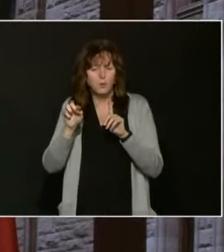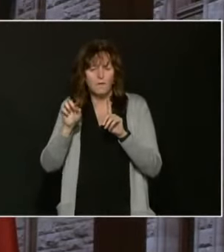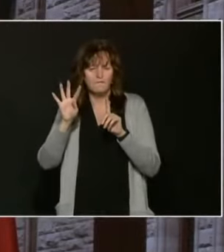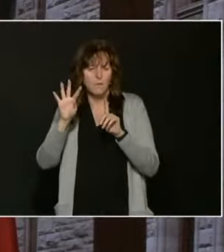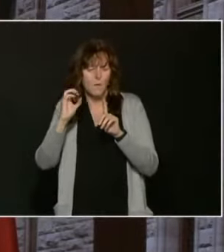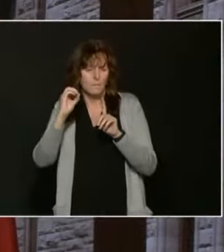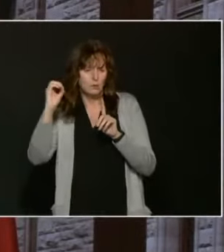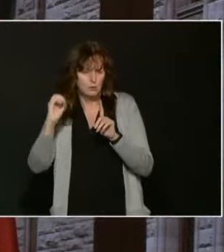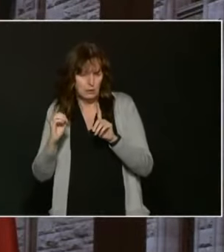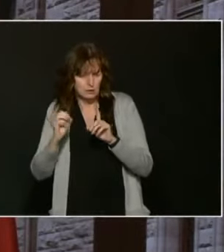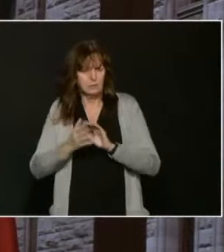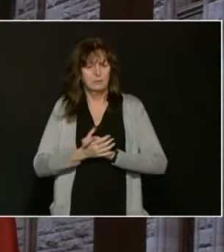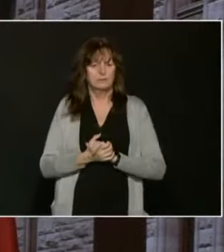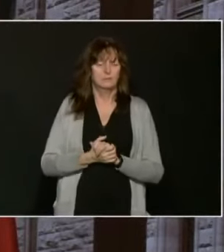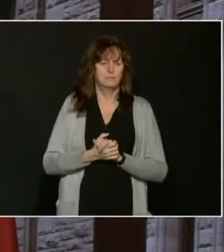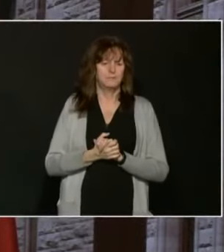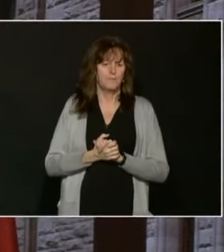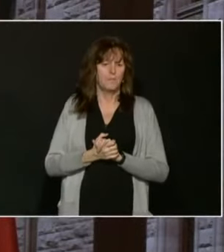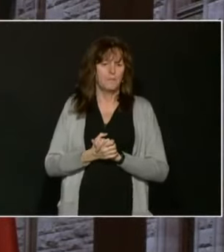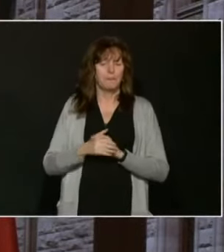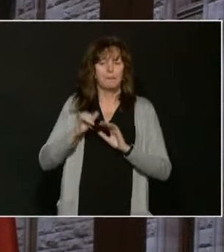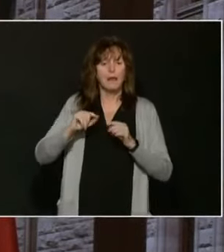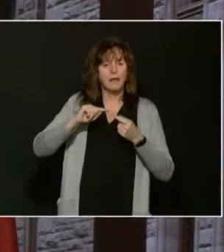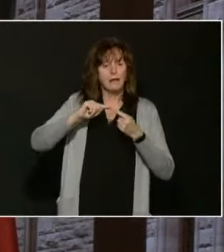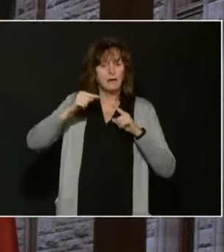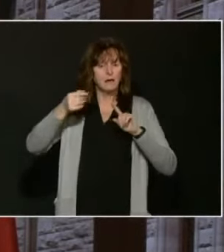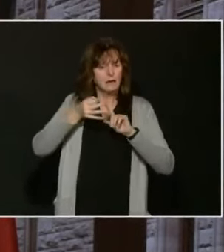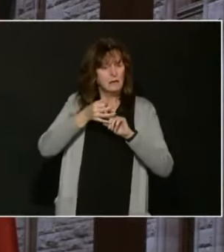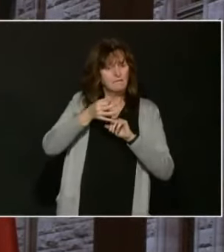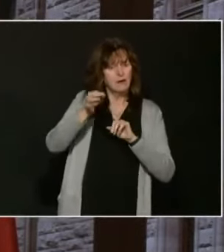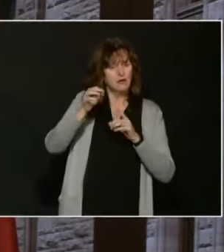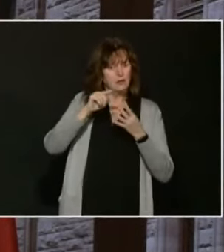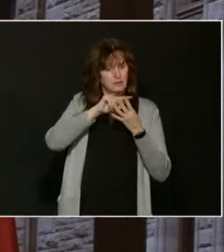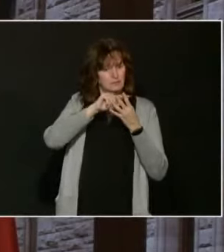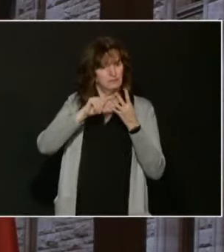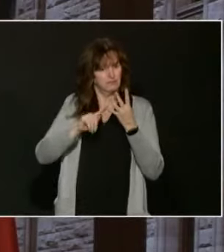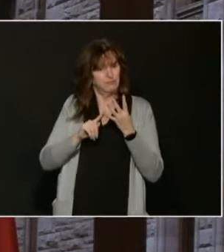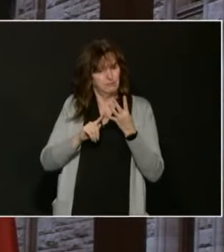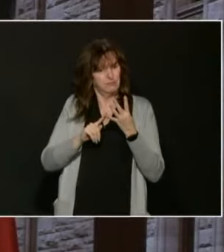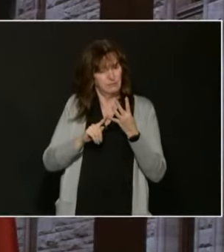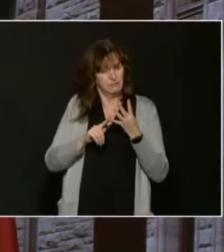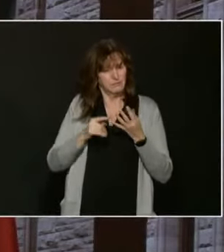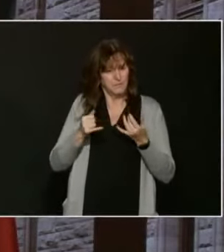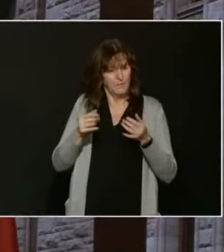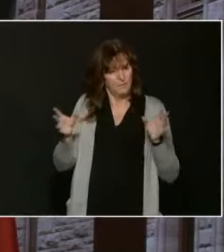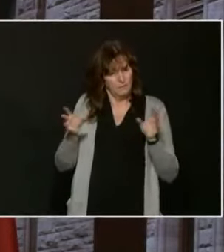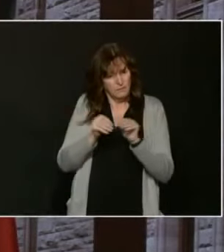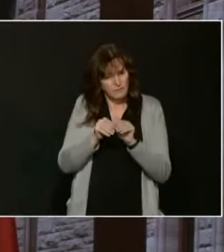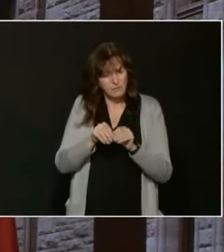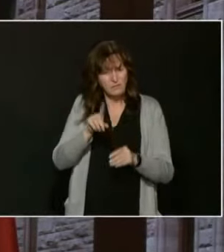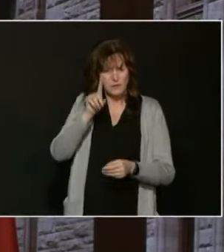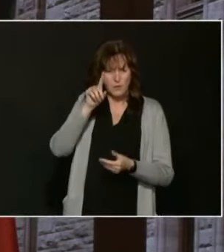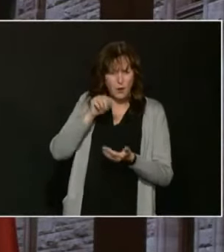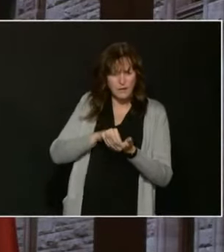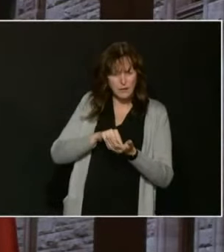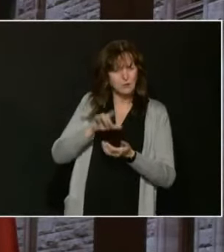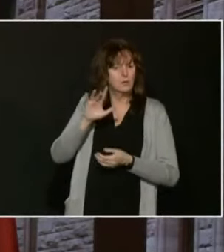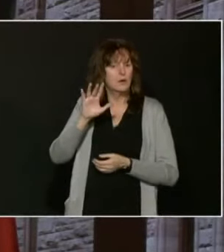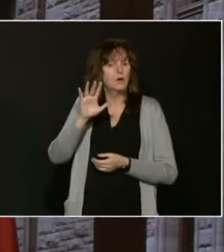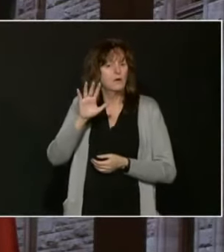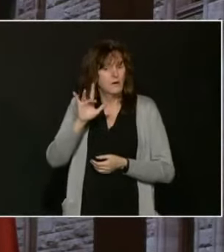As far as variants are concerned, there are now 1,025 confirmed cases of variants of concern in